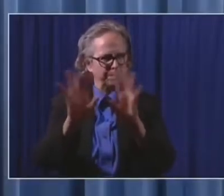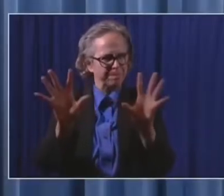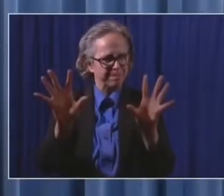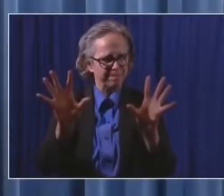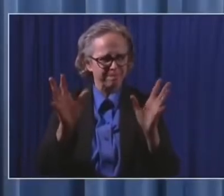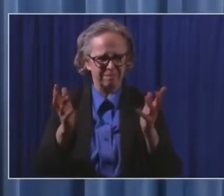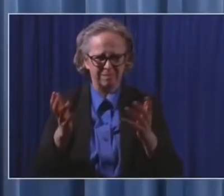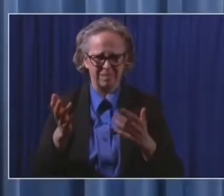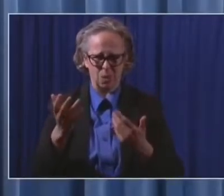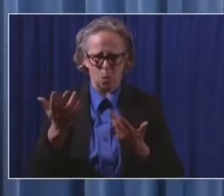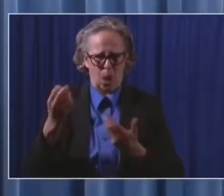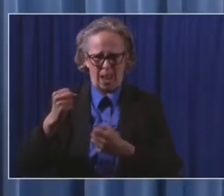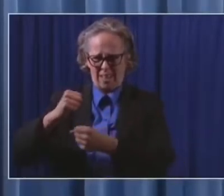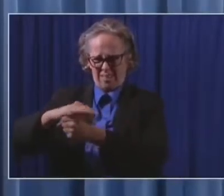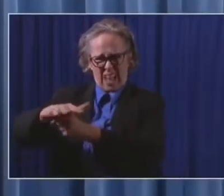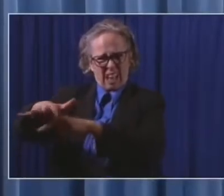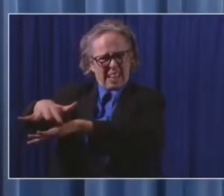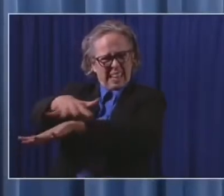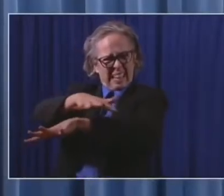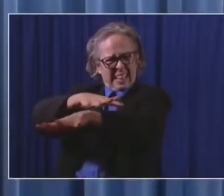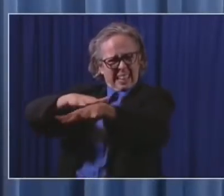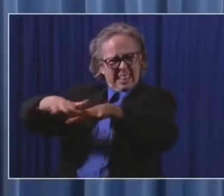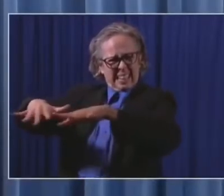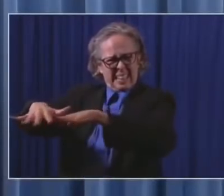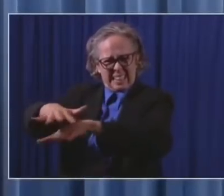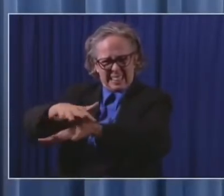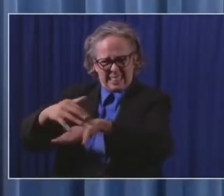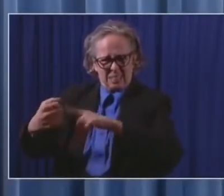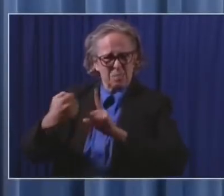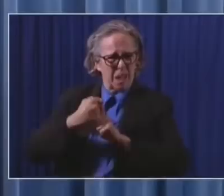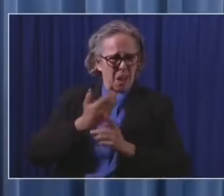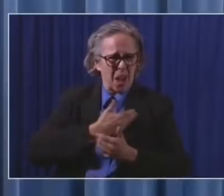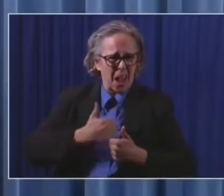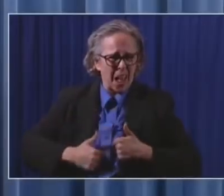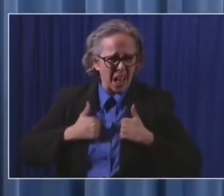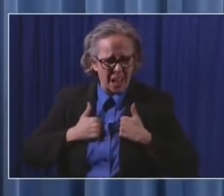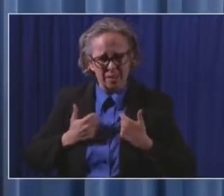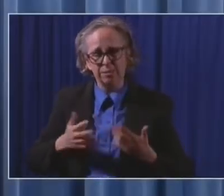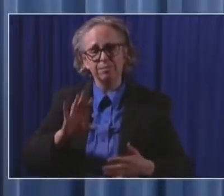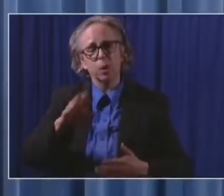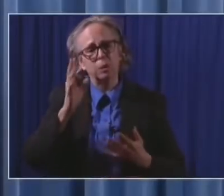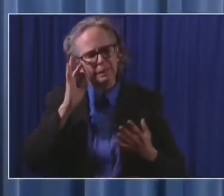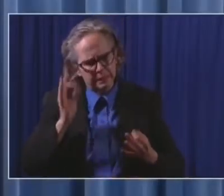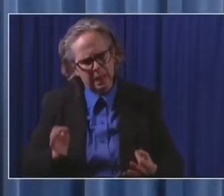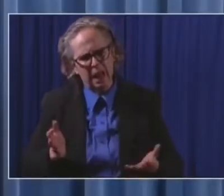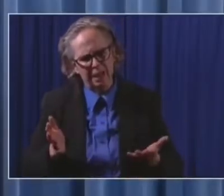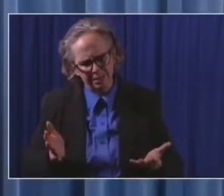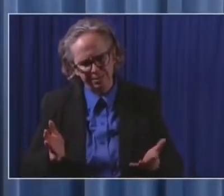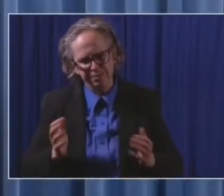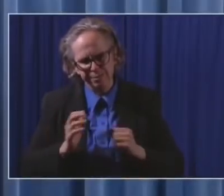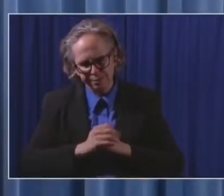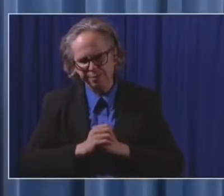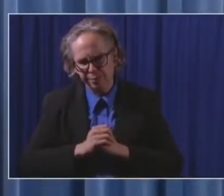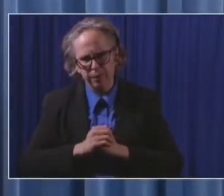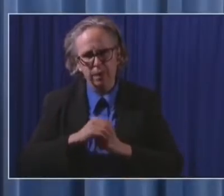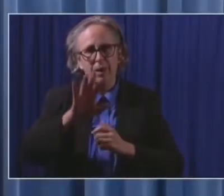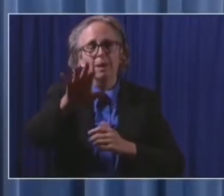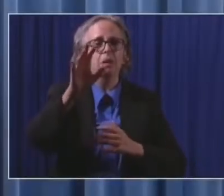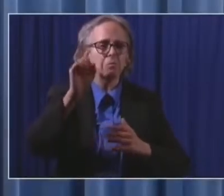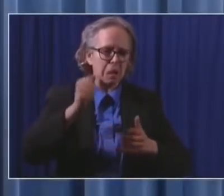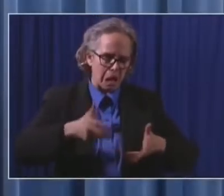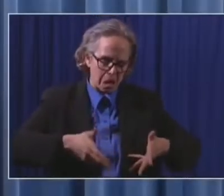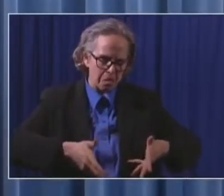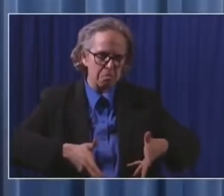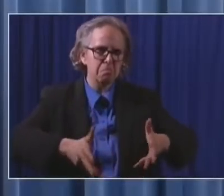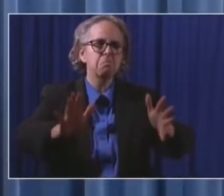to be careful, that the virus was still very much among us. In fact, it had spread even more. We made the decision because